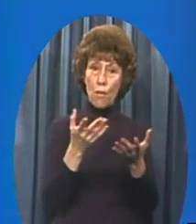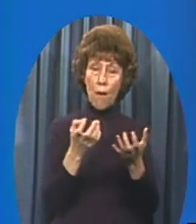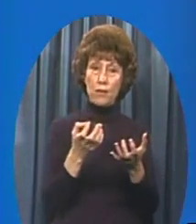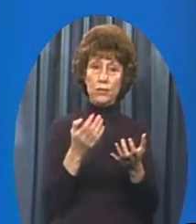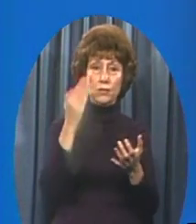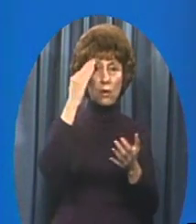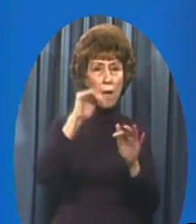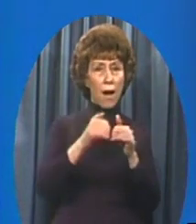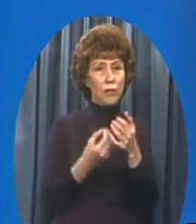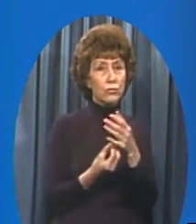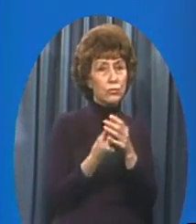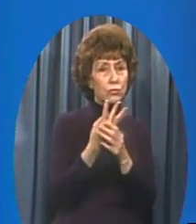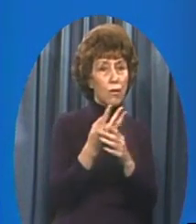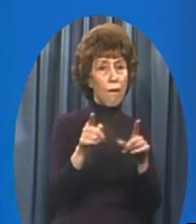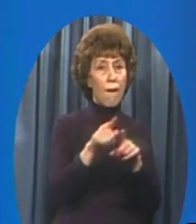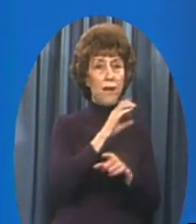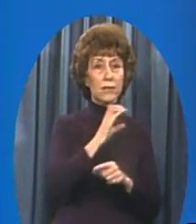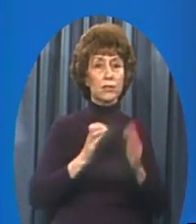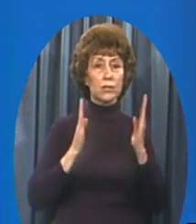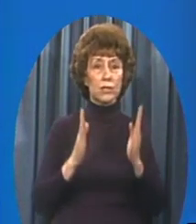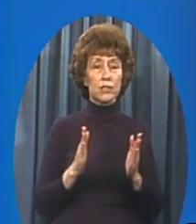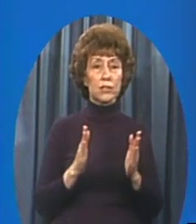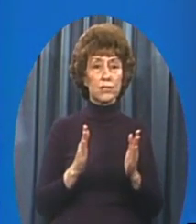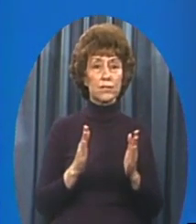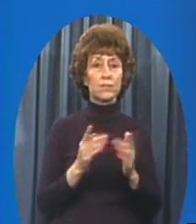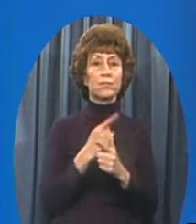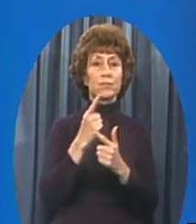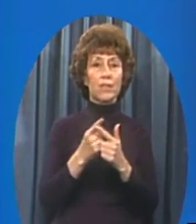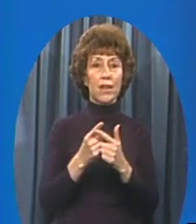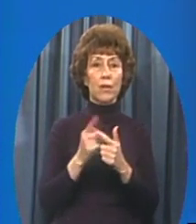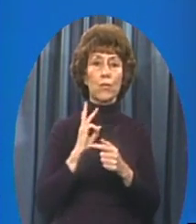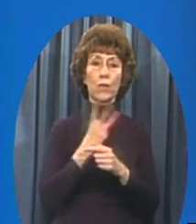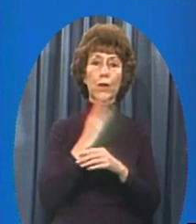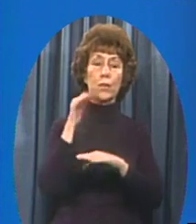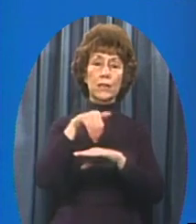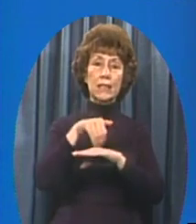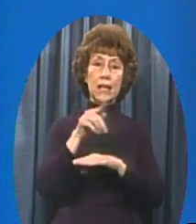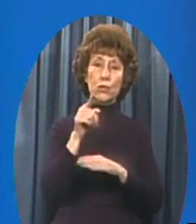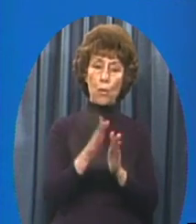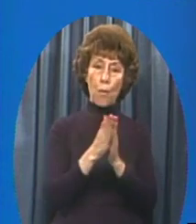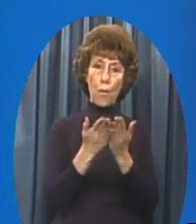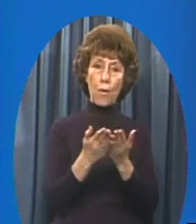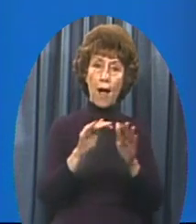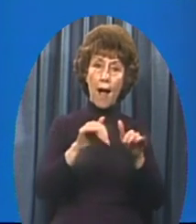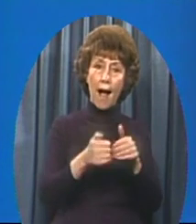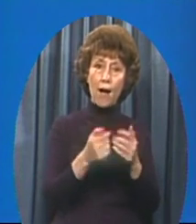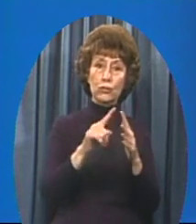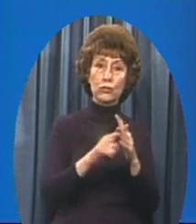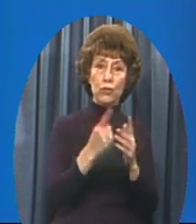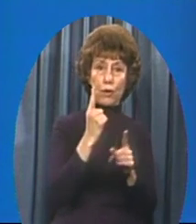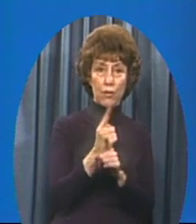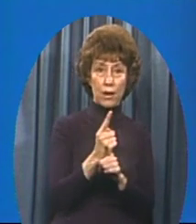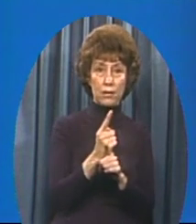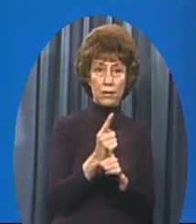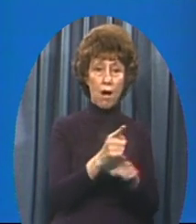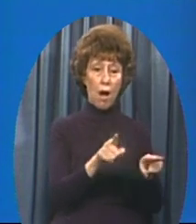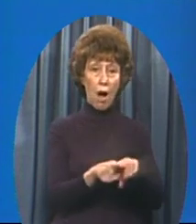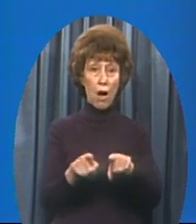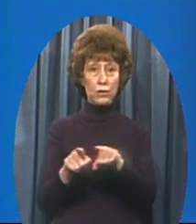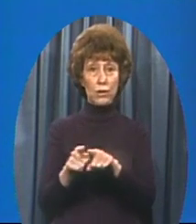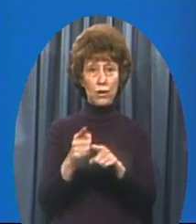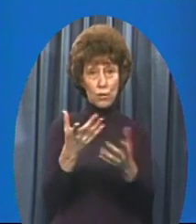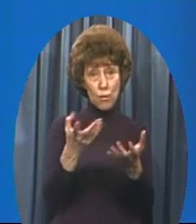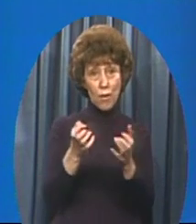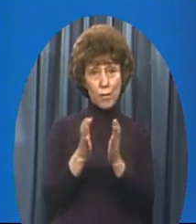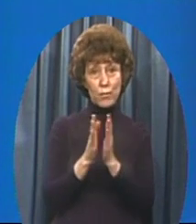pray for you by name, and we'll write you personally. Just write us your prayer request, whatever's on your heart. Let us pray for you as you pray for us